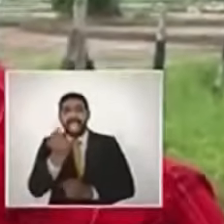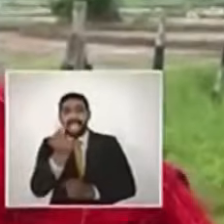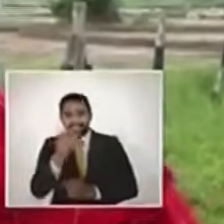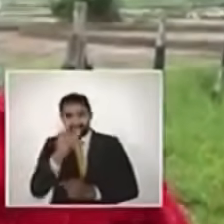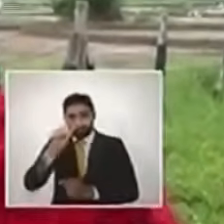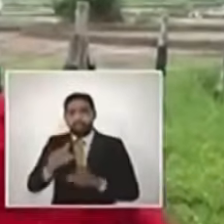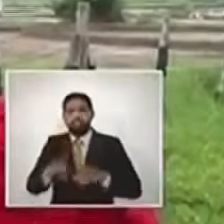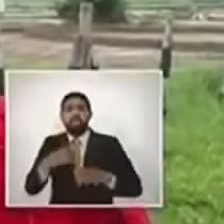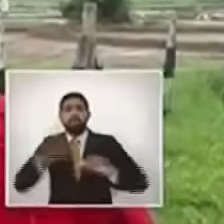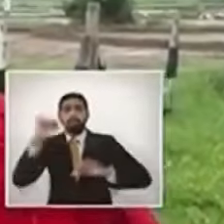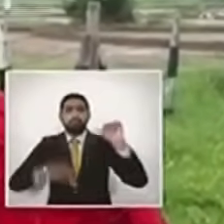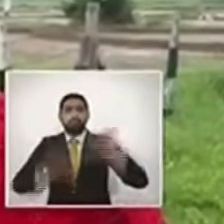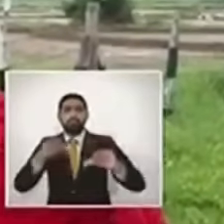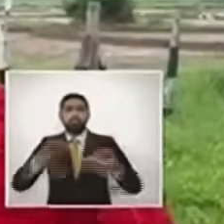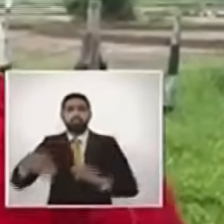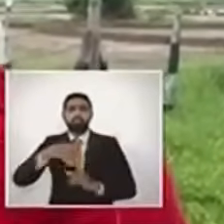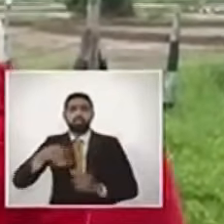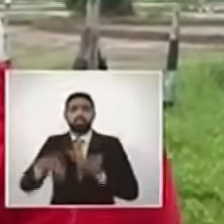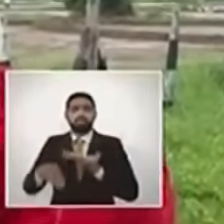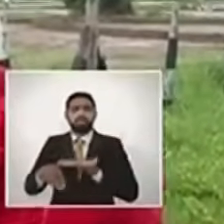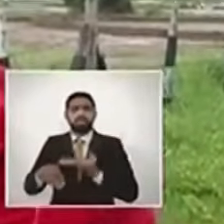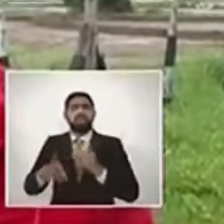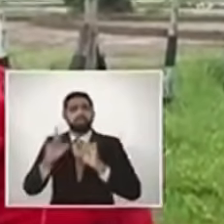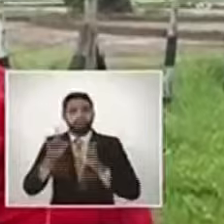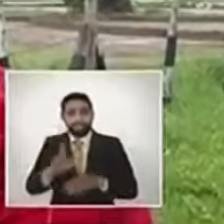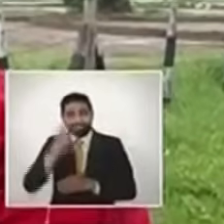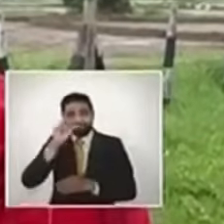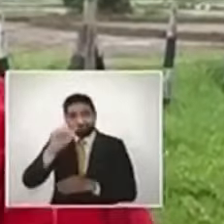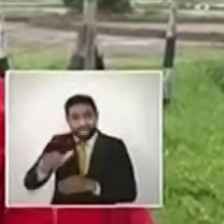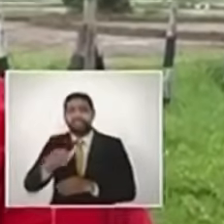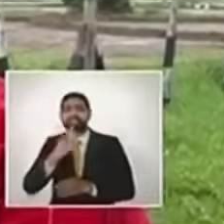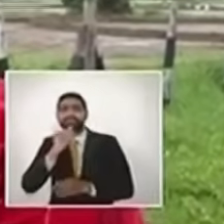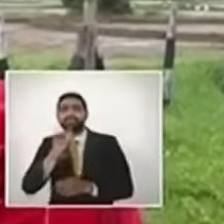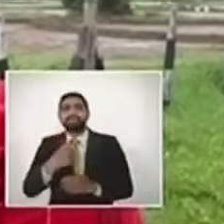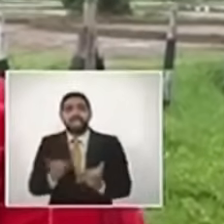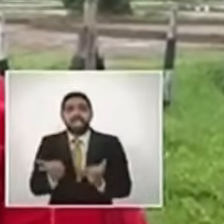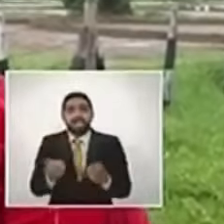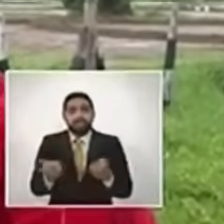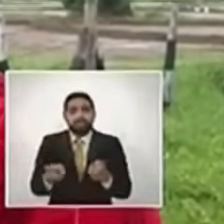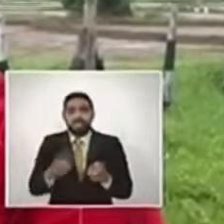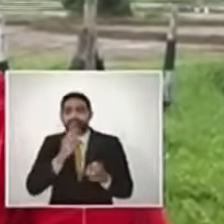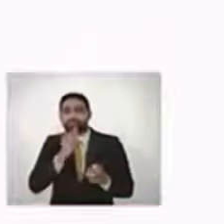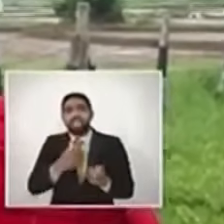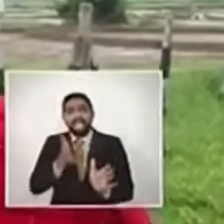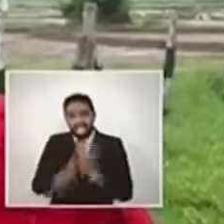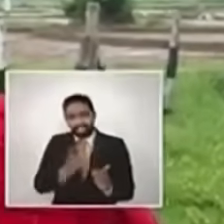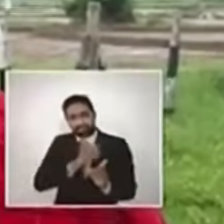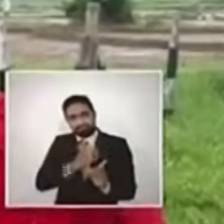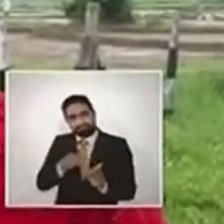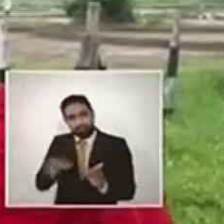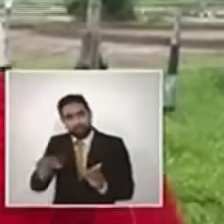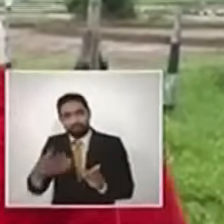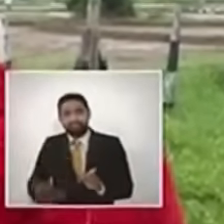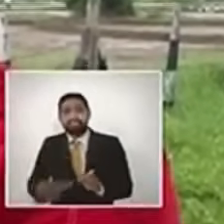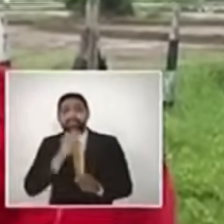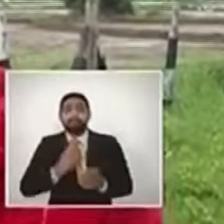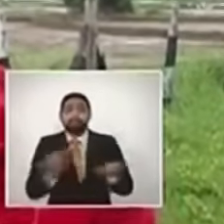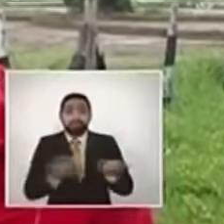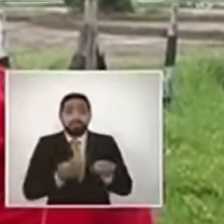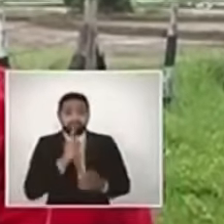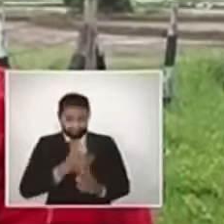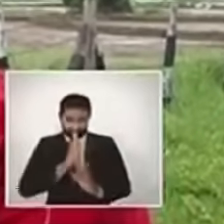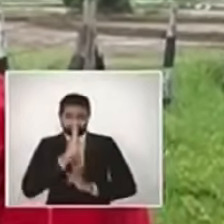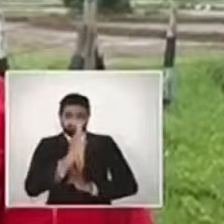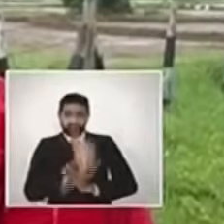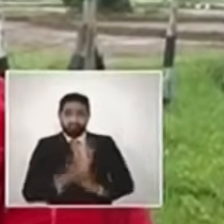adult crab is walking sideways and asking the small crabs to walk straight. Is this the policy of this government? We would like to ask the